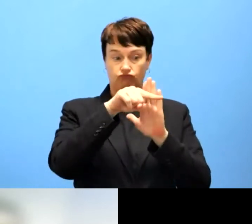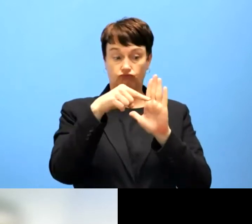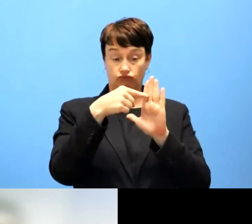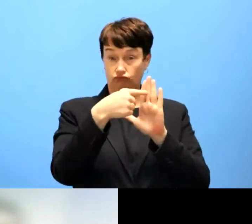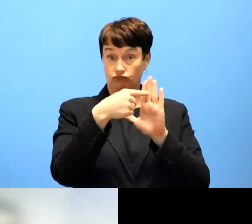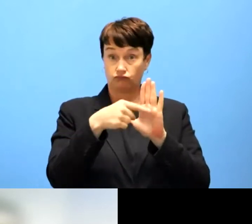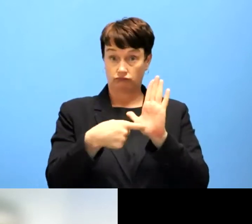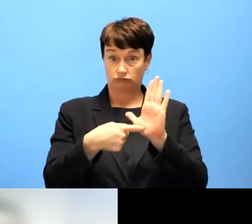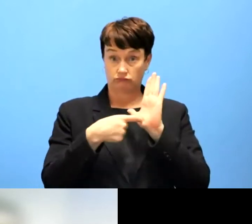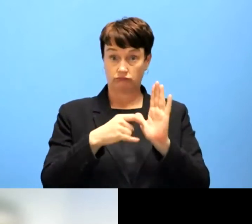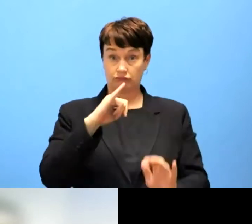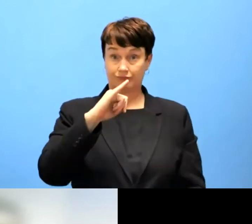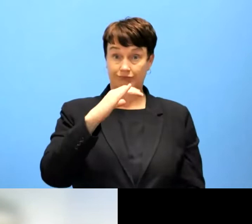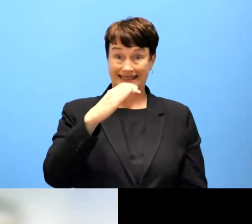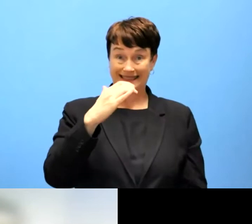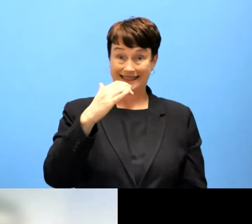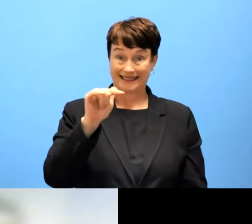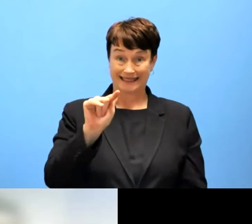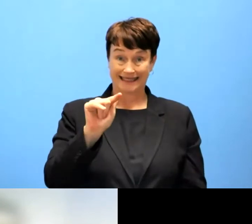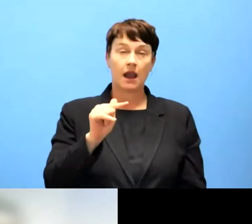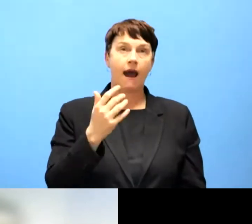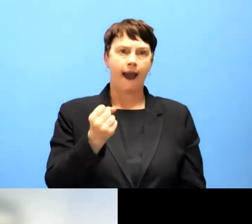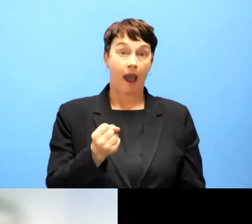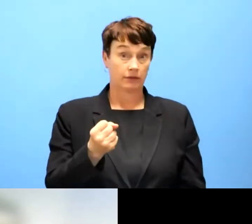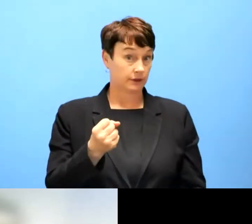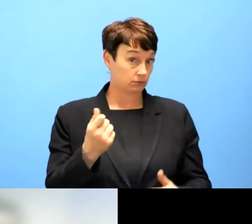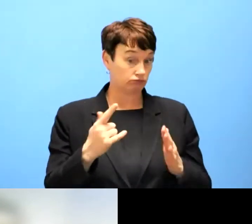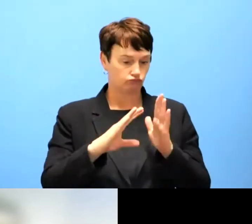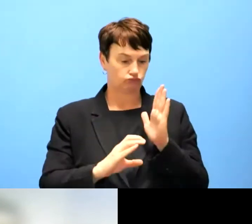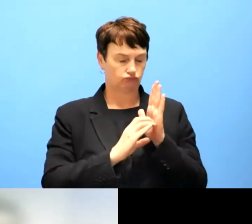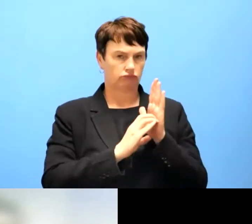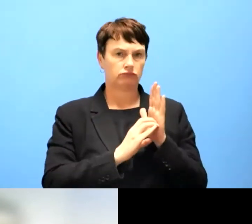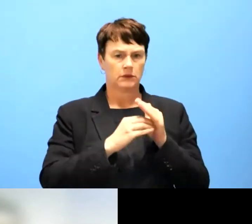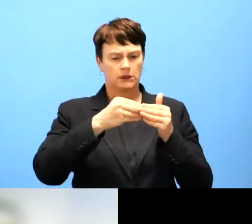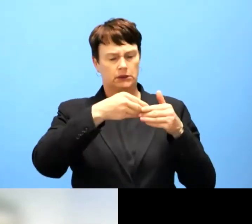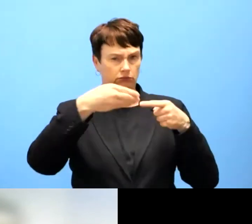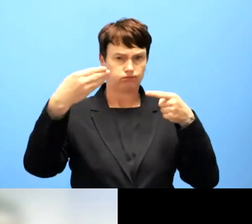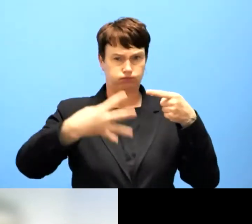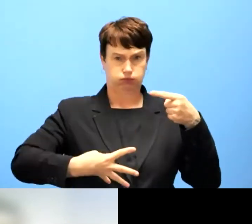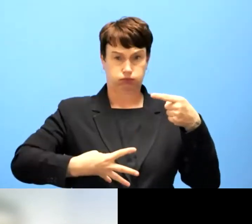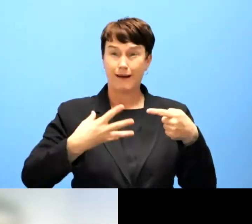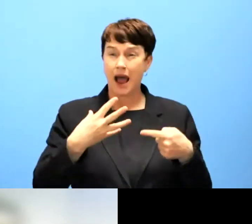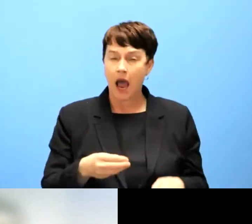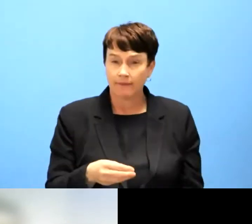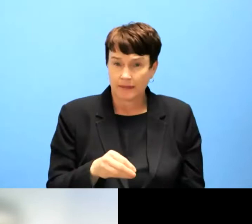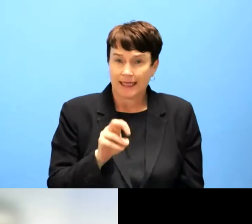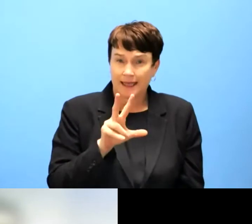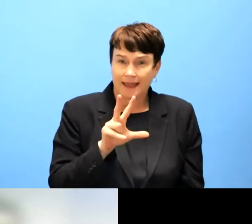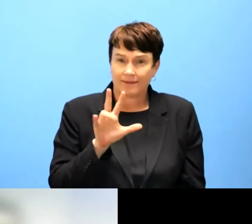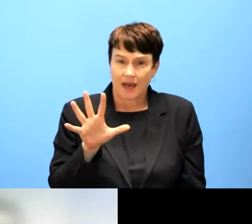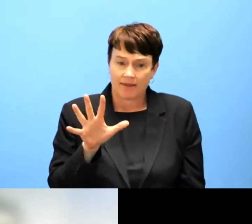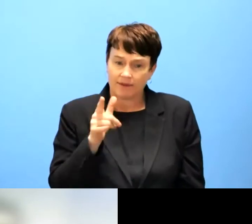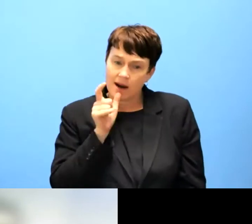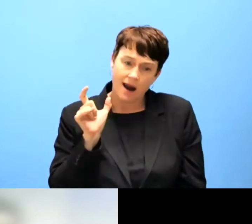a website? We have clauses like clause 9, we have 35 times the word if the ICT